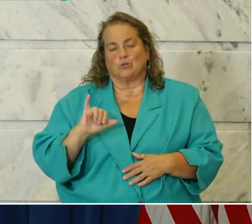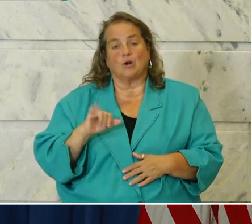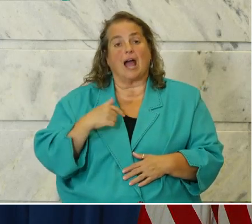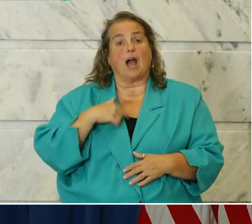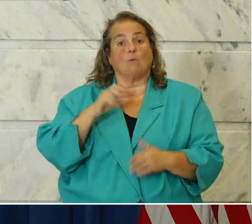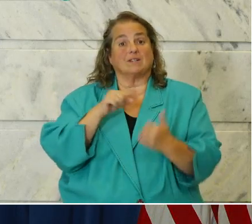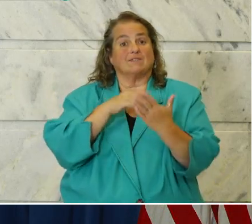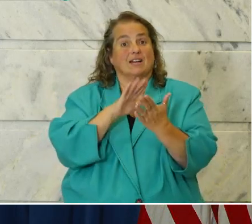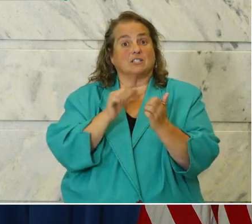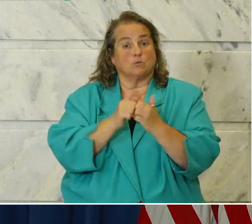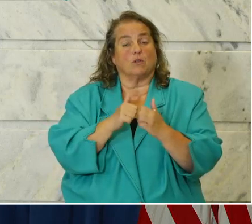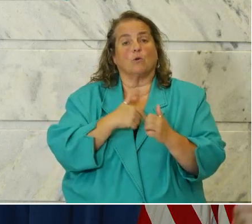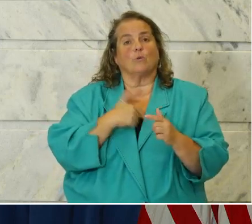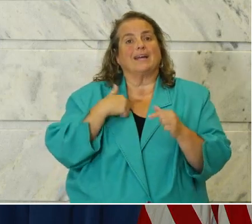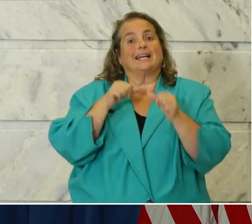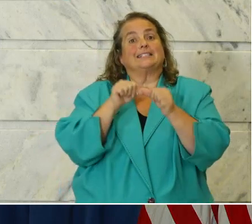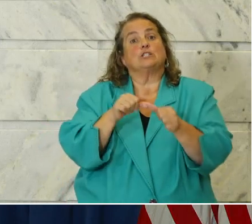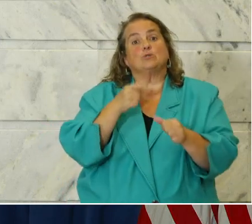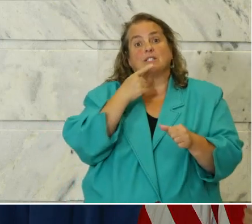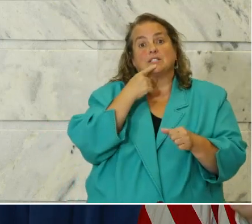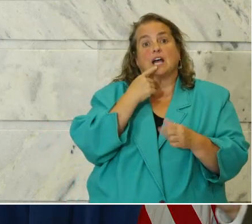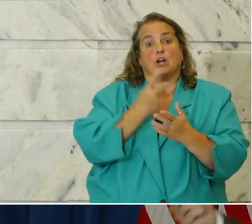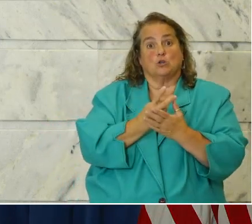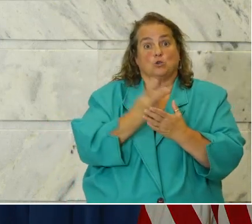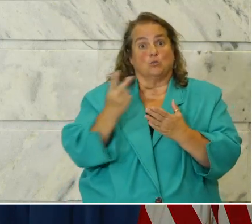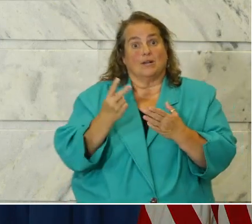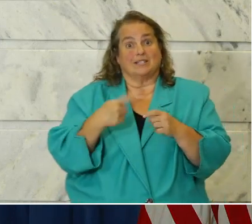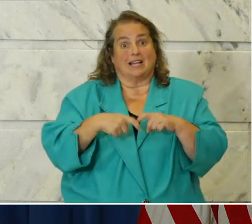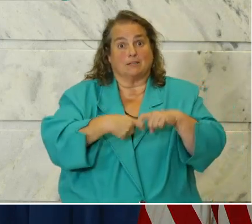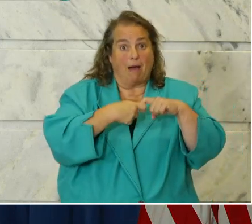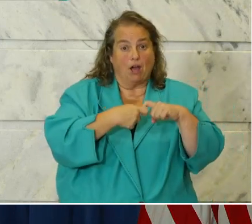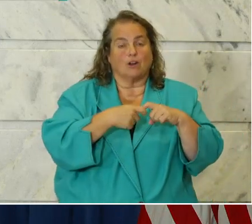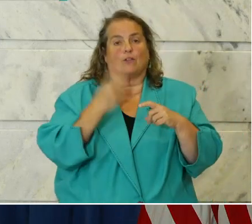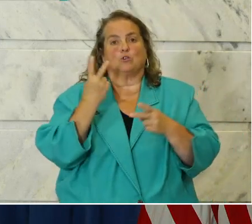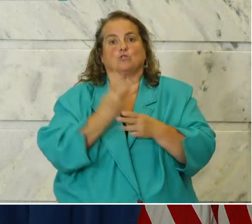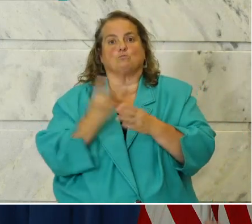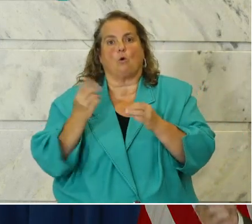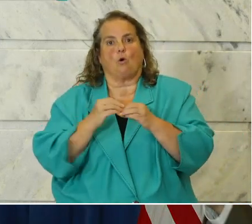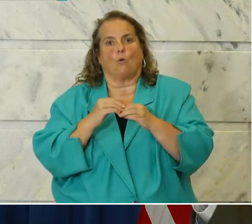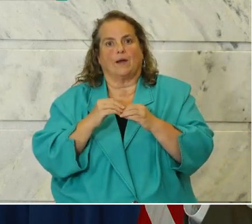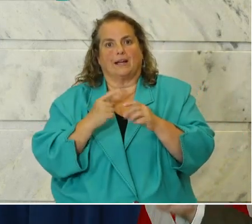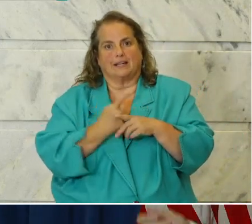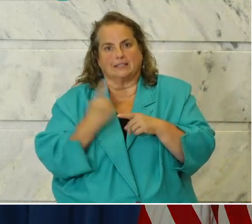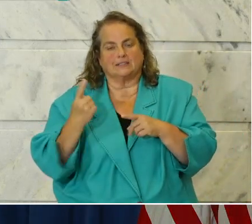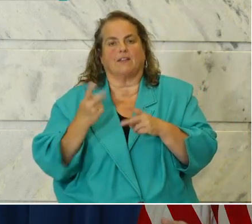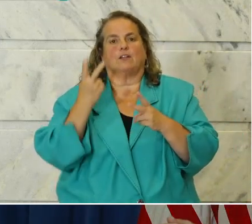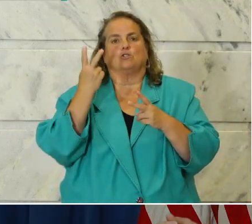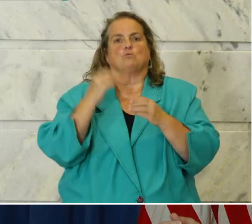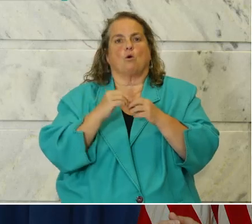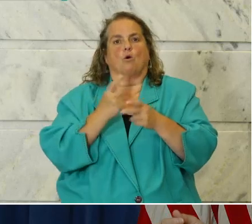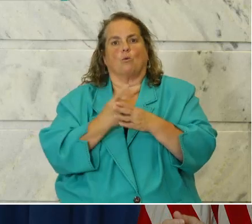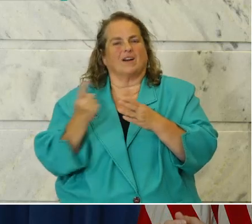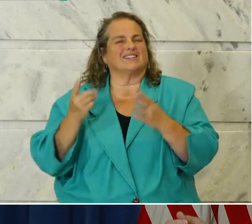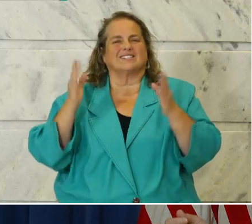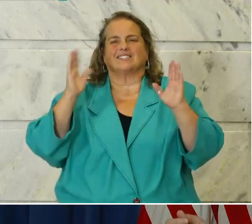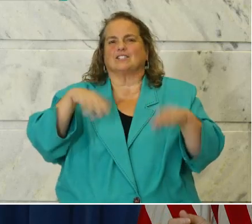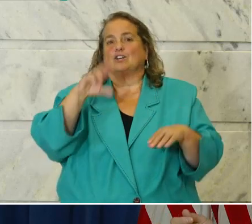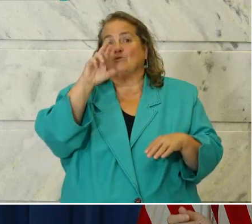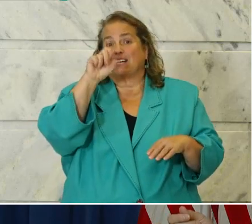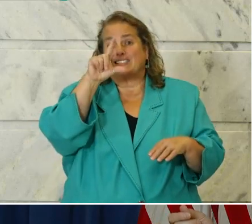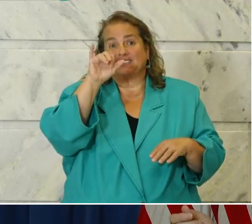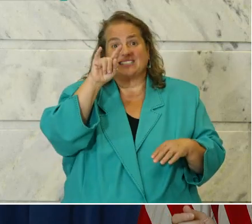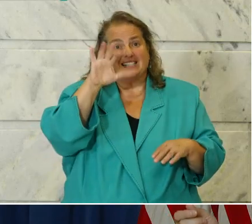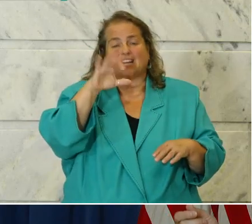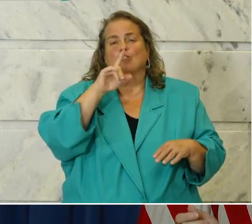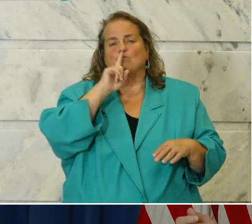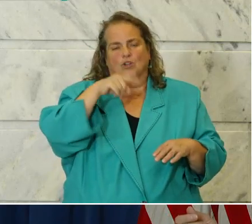is, do we continue to say, okay, these 2 weeks have expired, we need 2 more weeks, and then we need 2 more weeks, when realistically, we